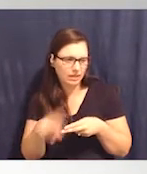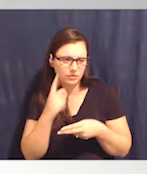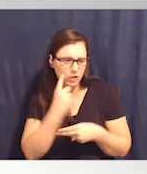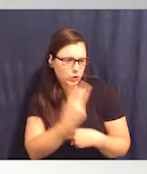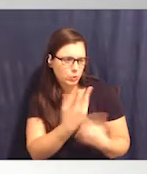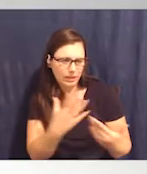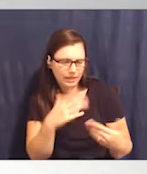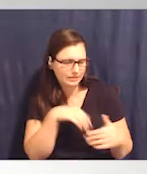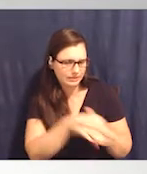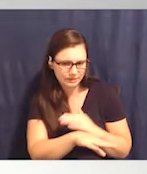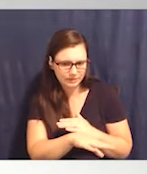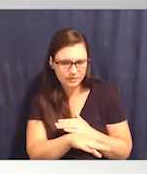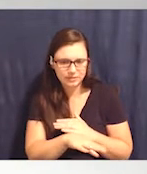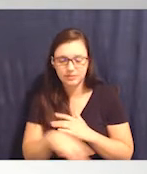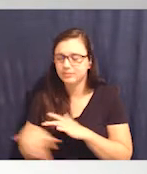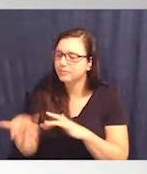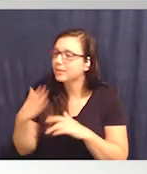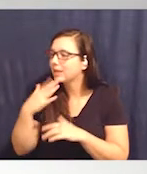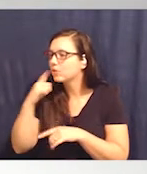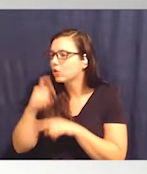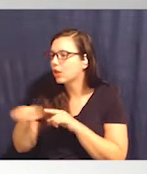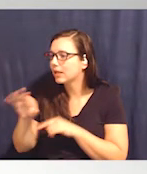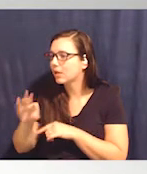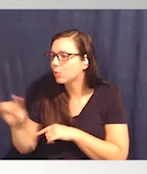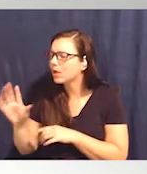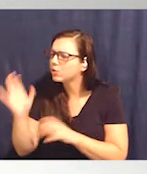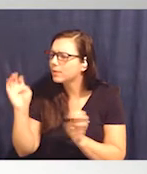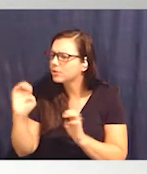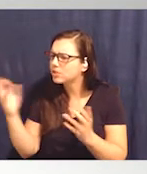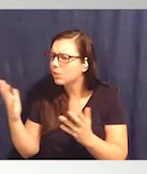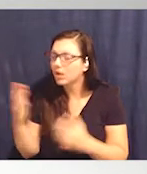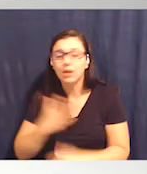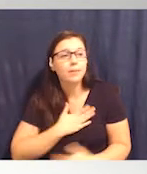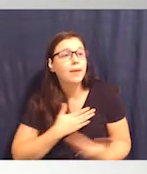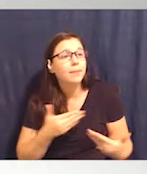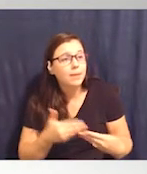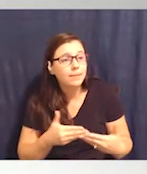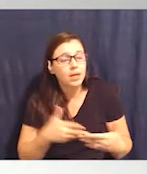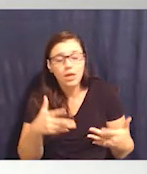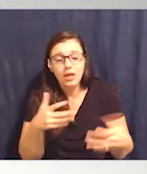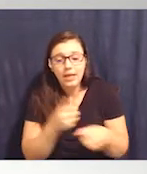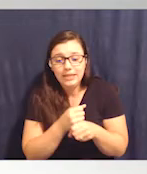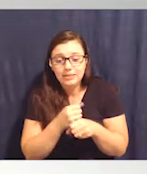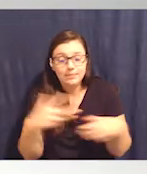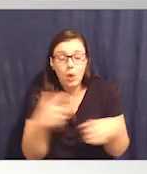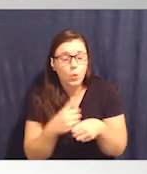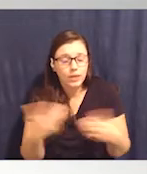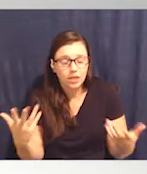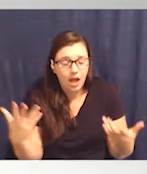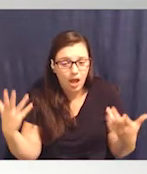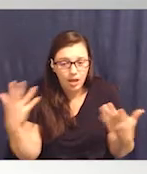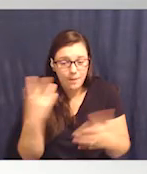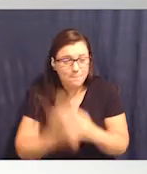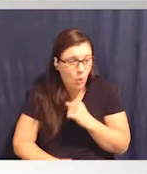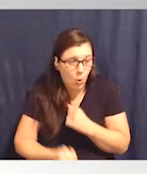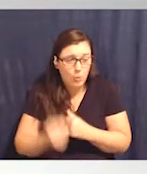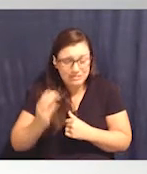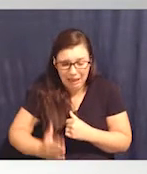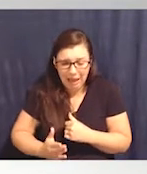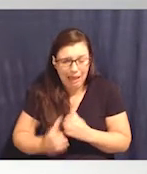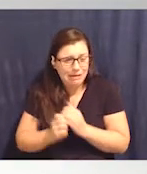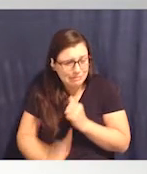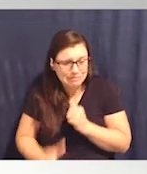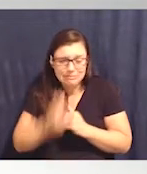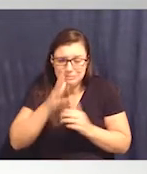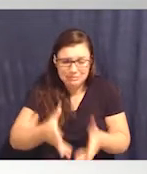calling 911. What's your emergency? My baby exploded out of both ends, everywhere. I sure